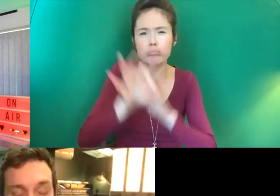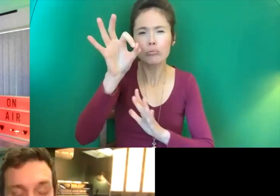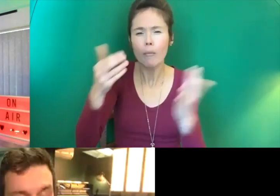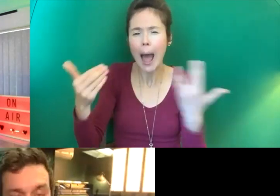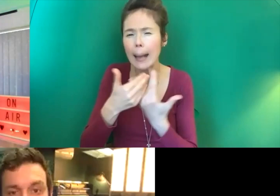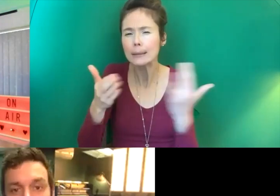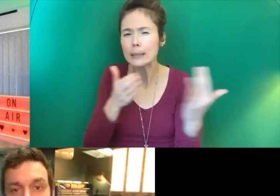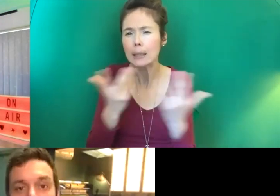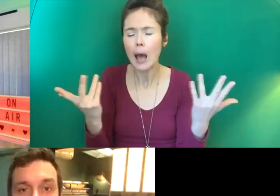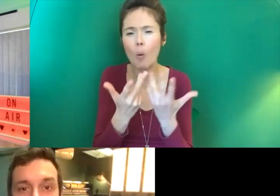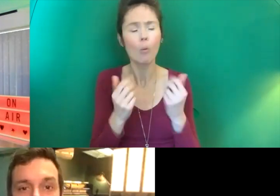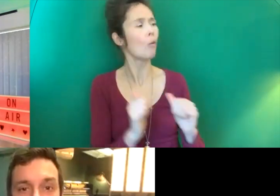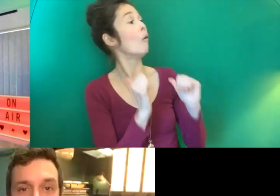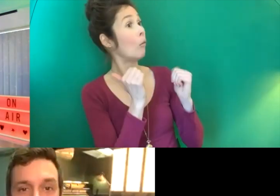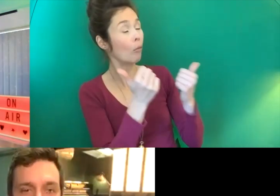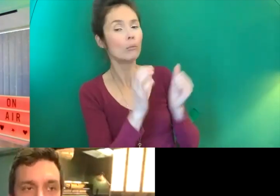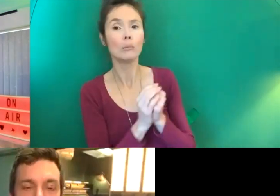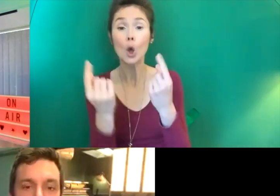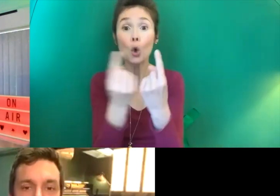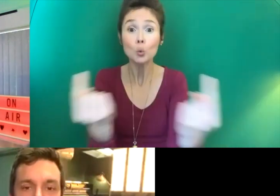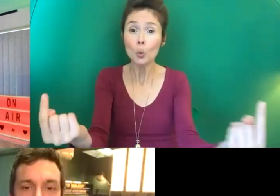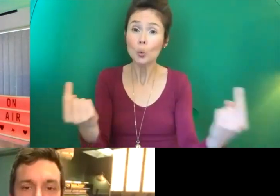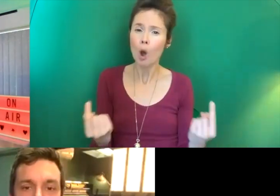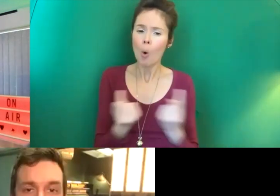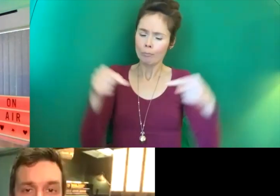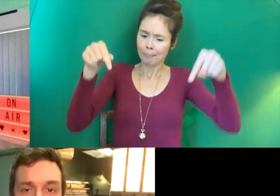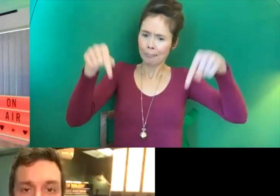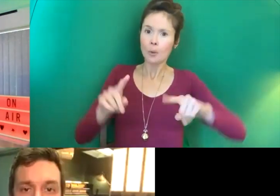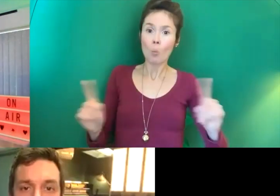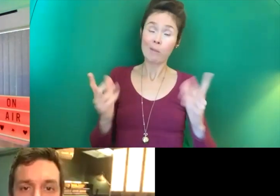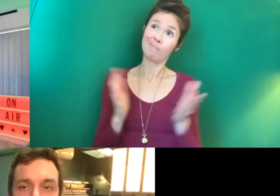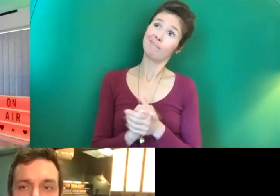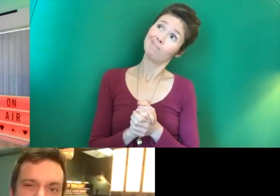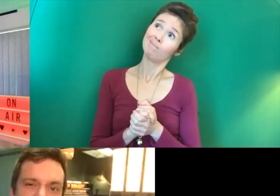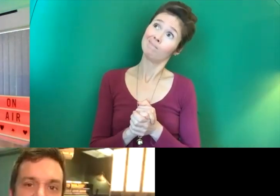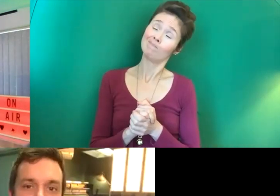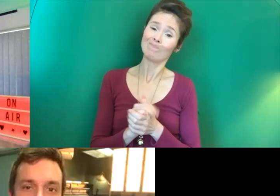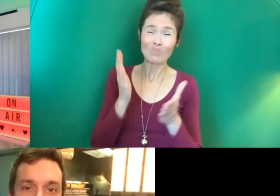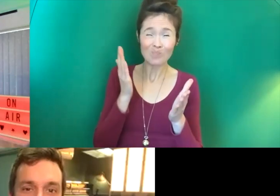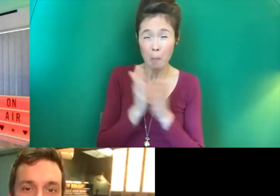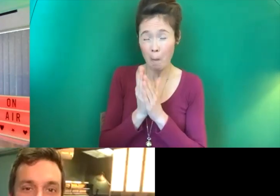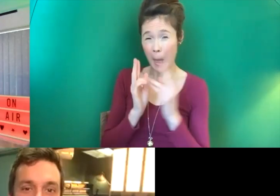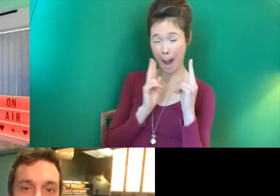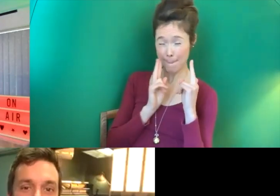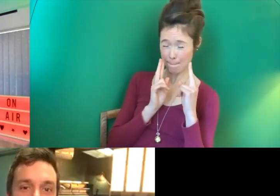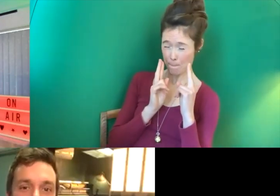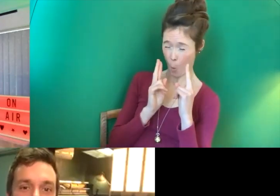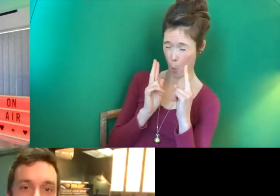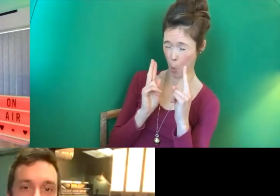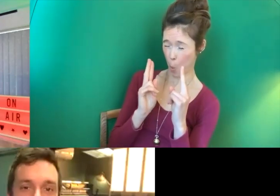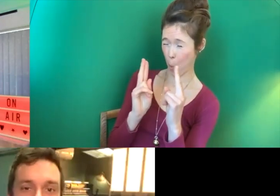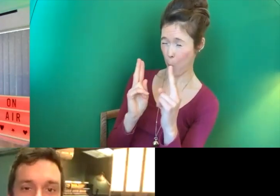So the studio is basically a very, very long, thin-ish building where